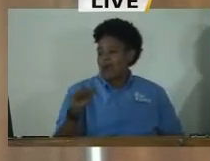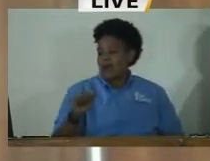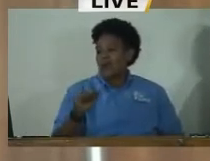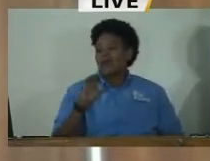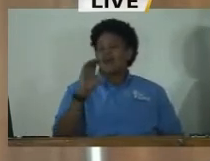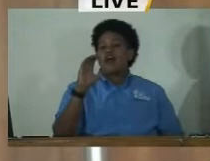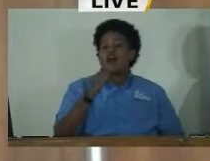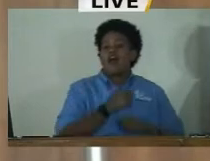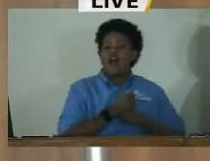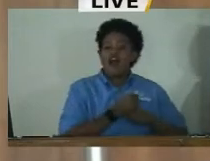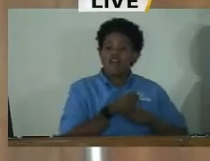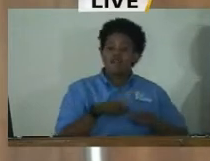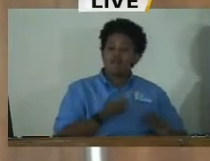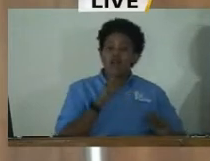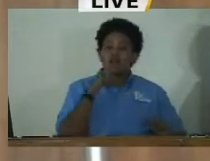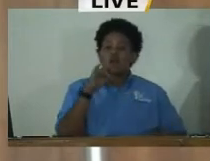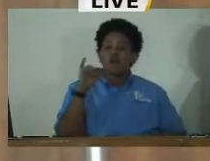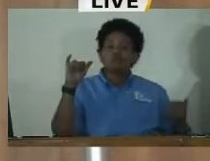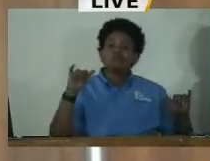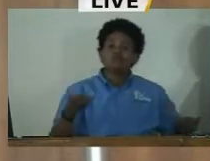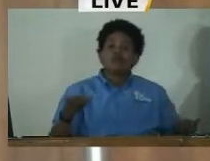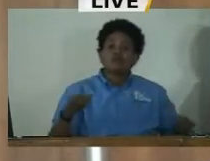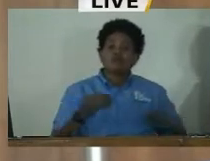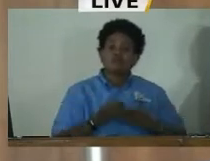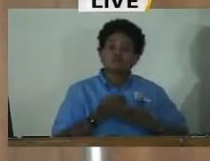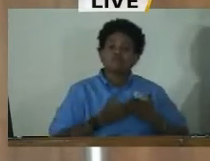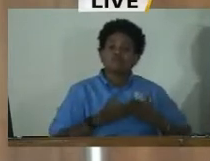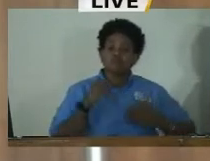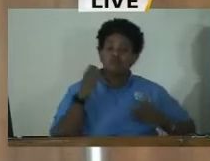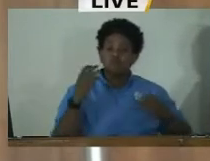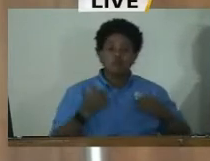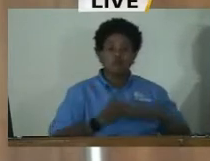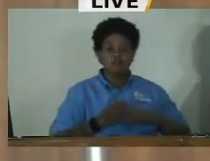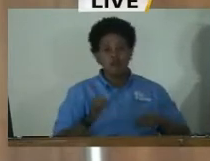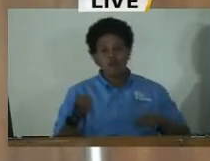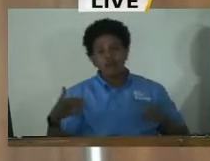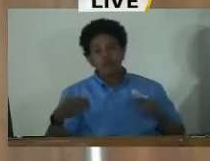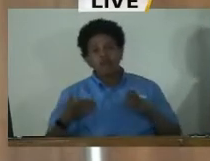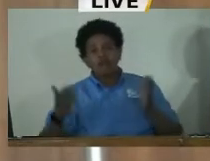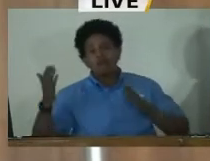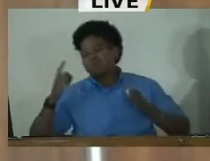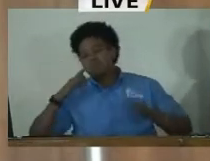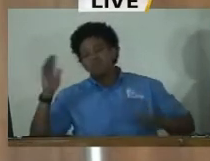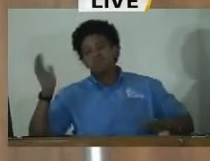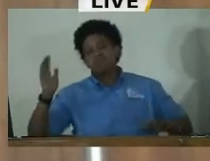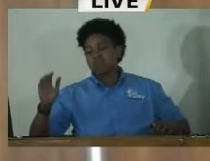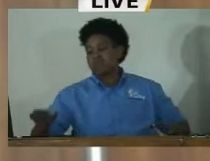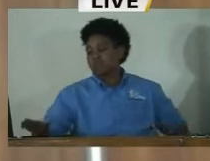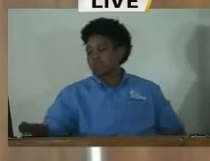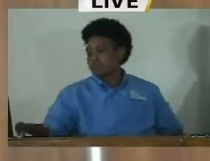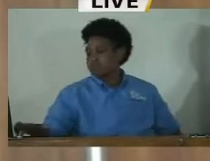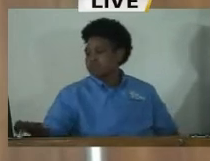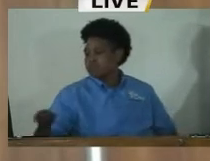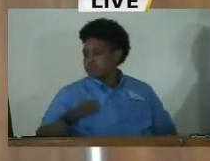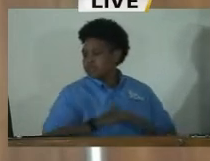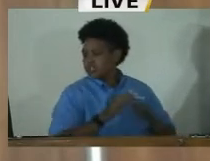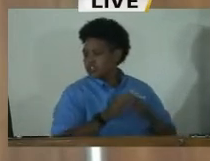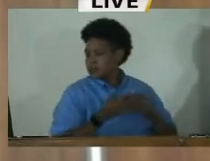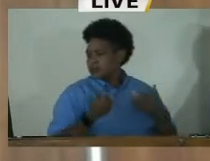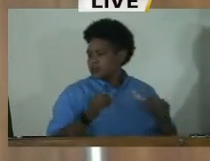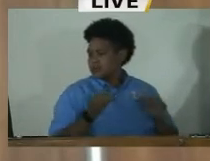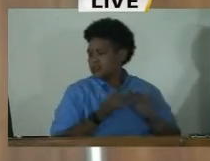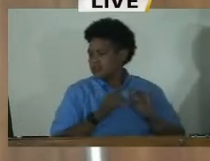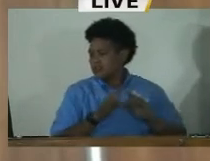the same for decades. In Jamaica, we are still talking about general plans and